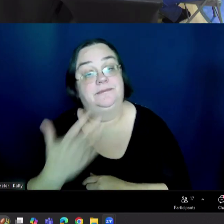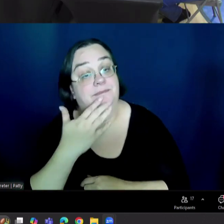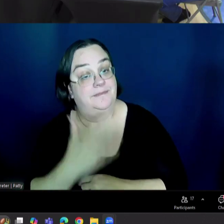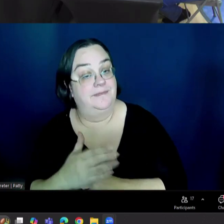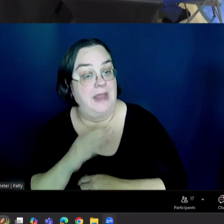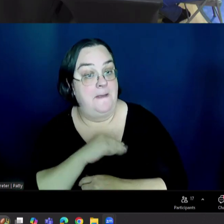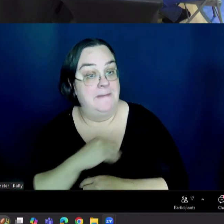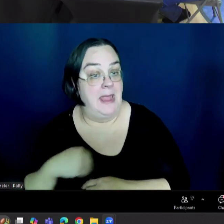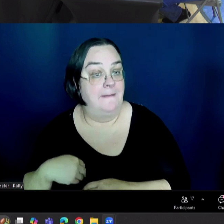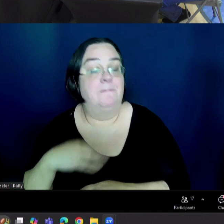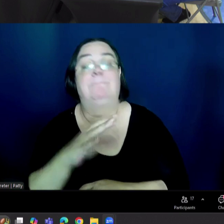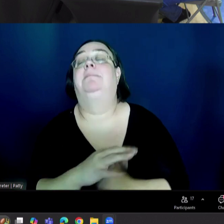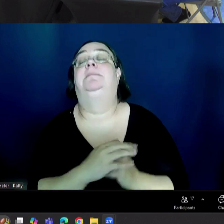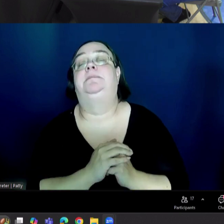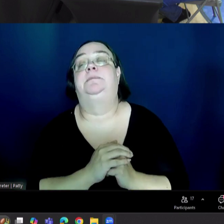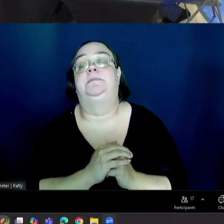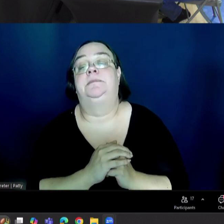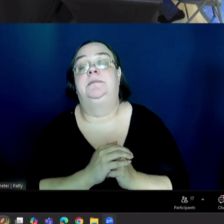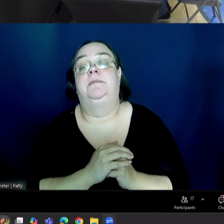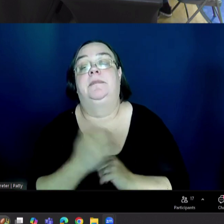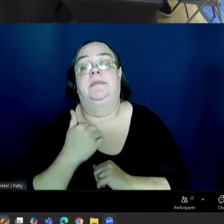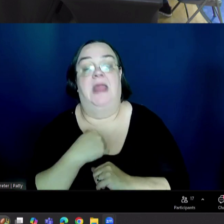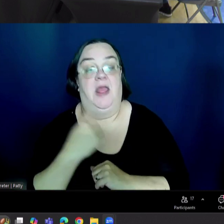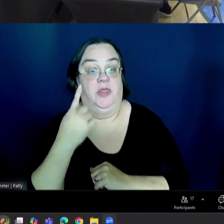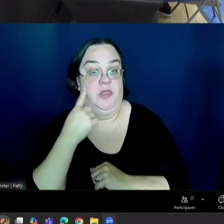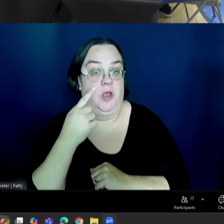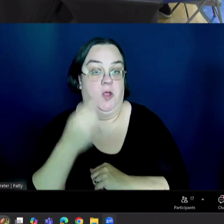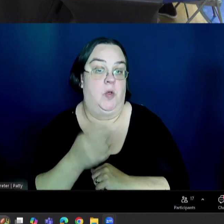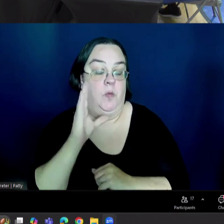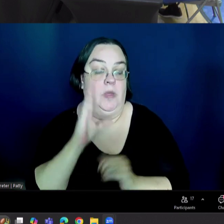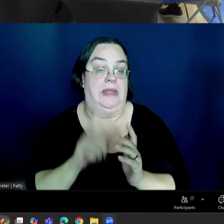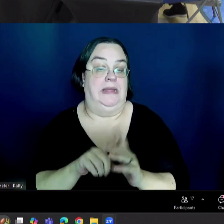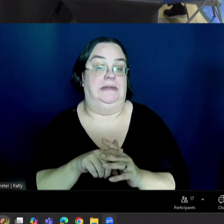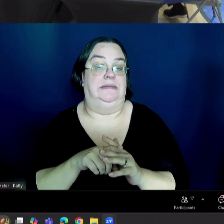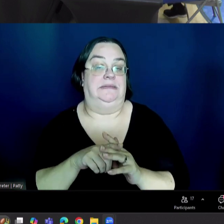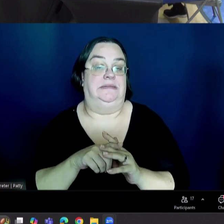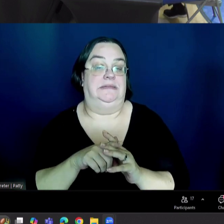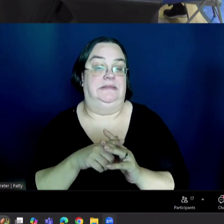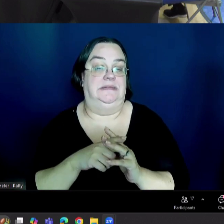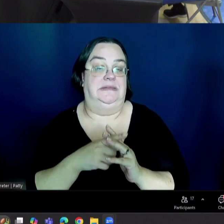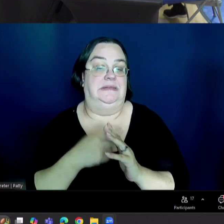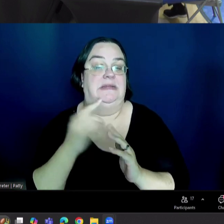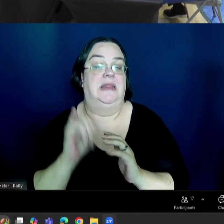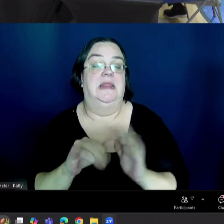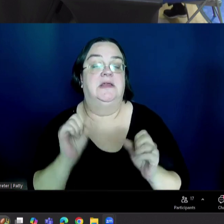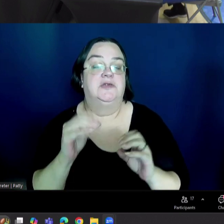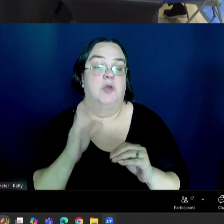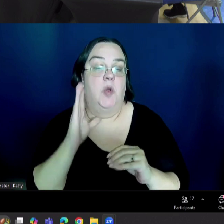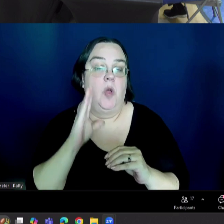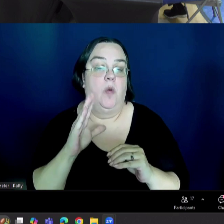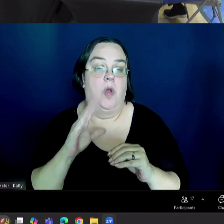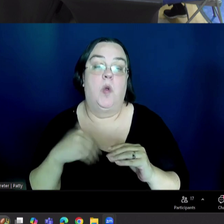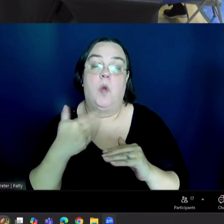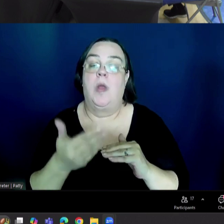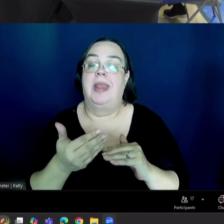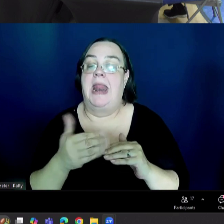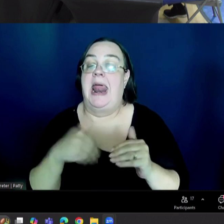Mayor. I thought you were going to tee this up, so I'll just take it to the next step.